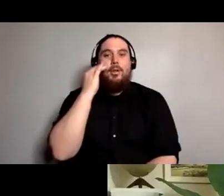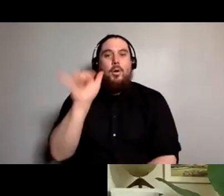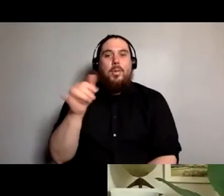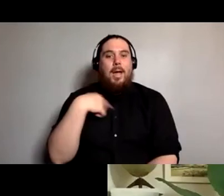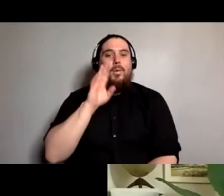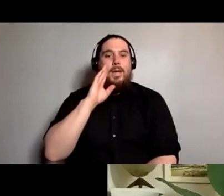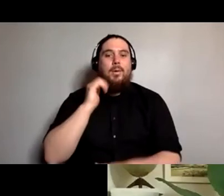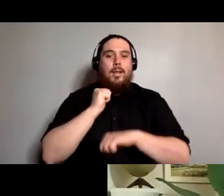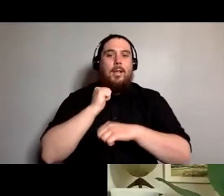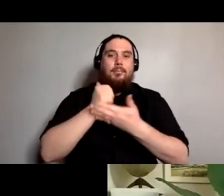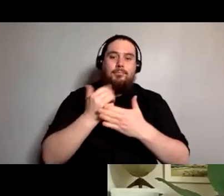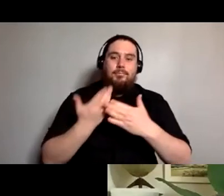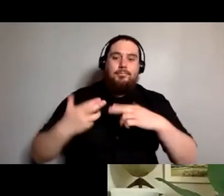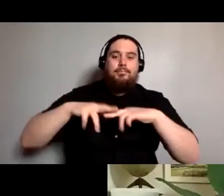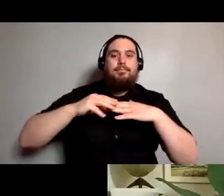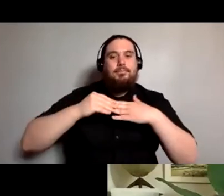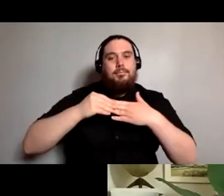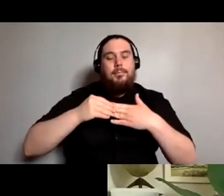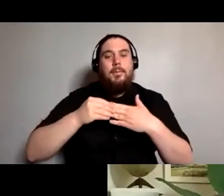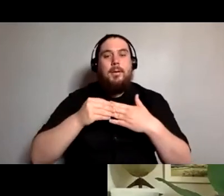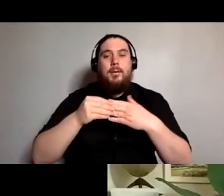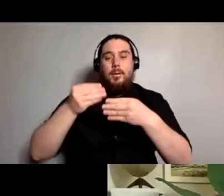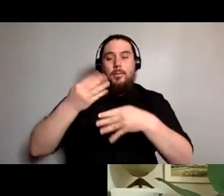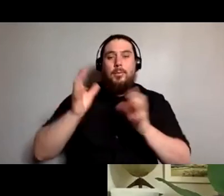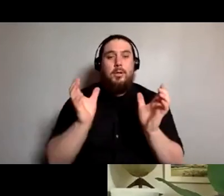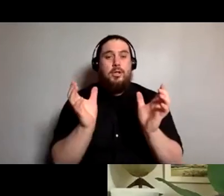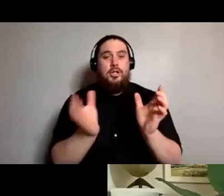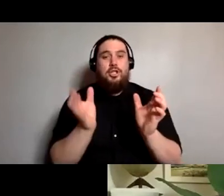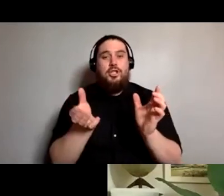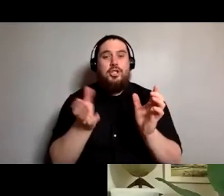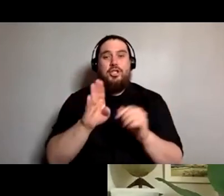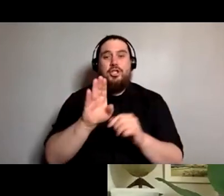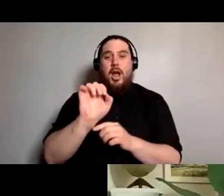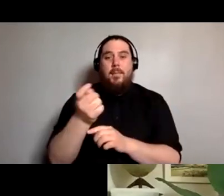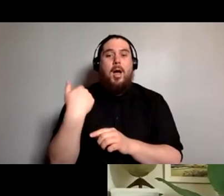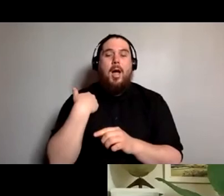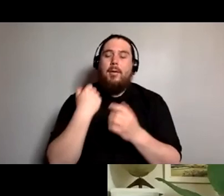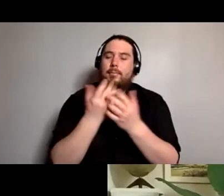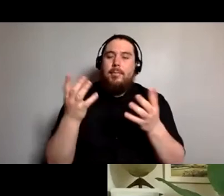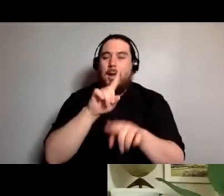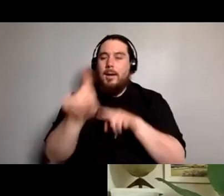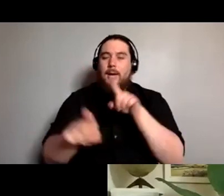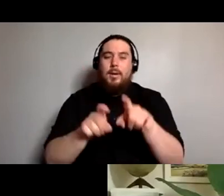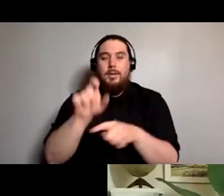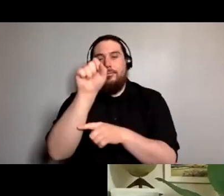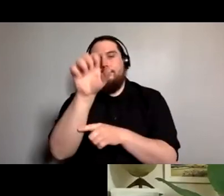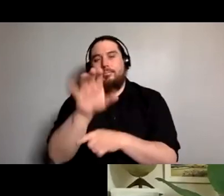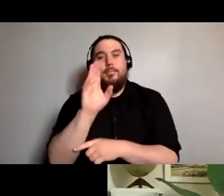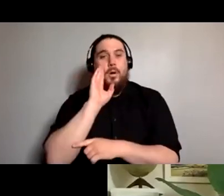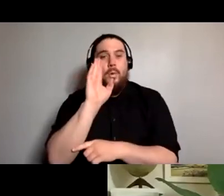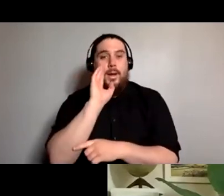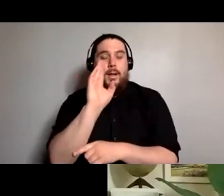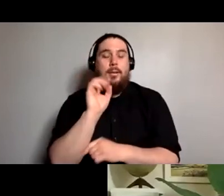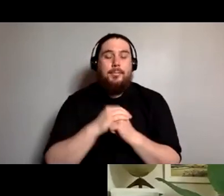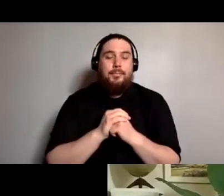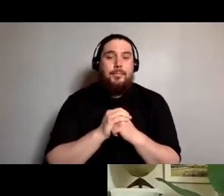Well, there's a lot of questions in our chat box. I'm going to throw a few out there too. There's been